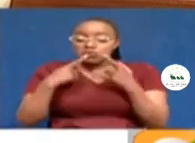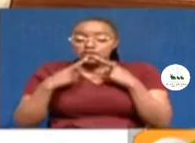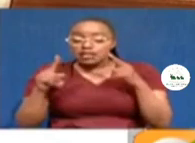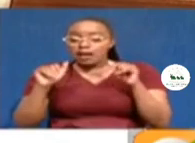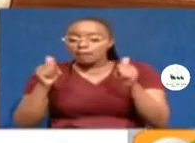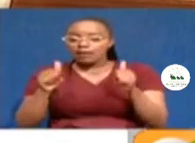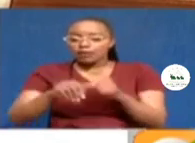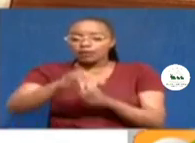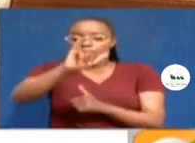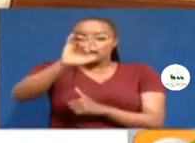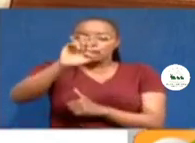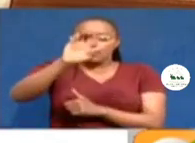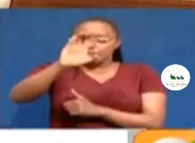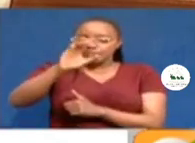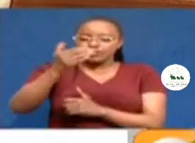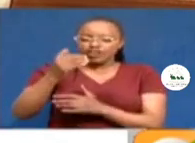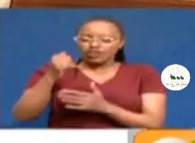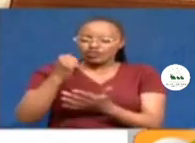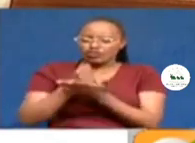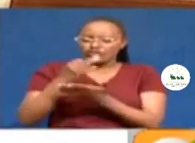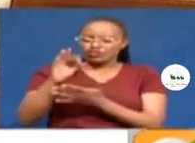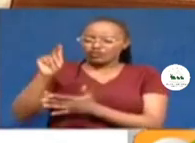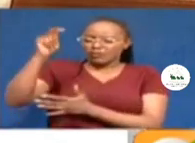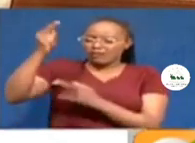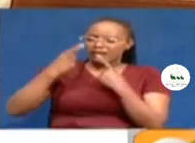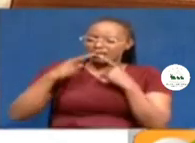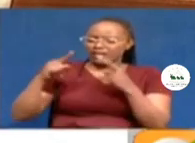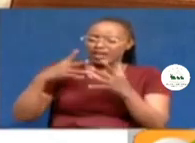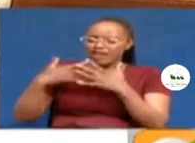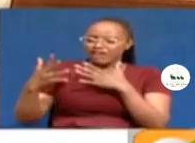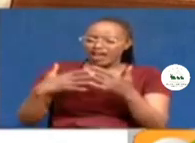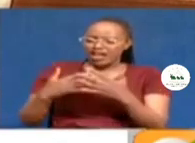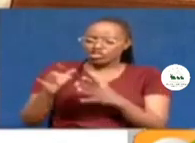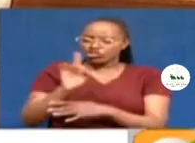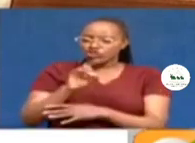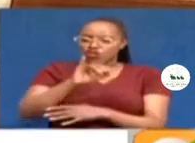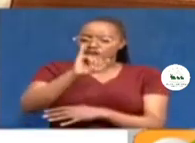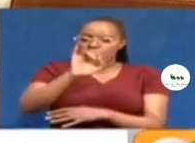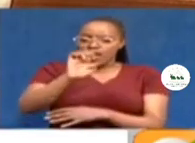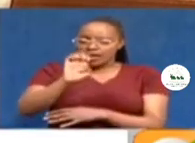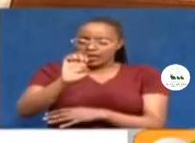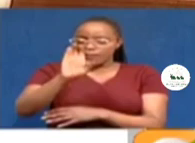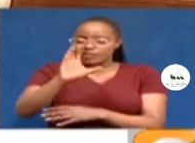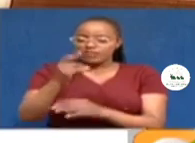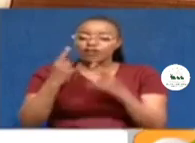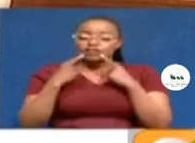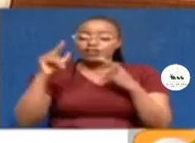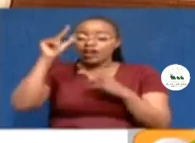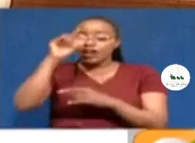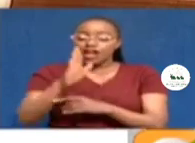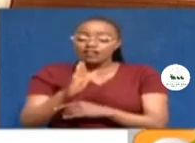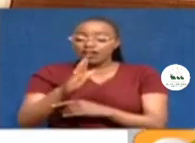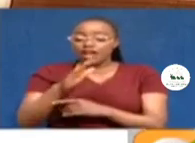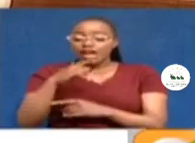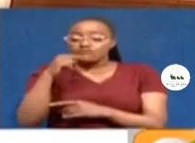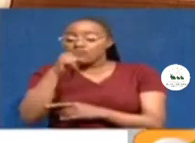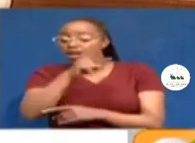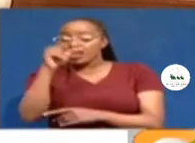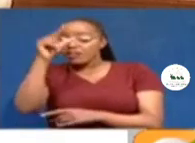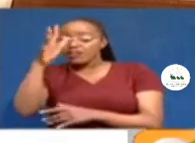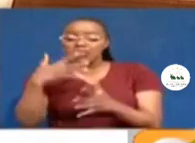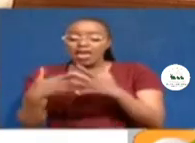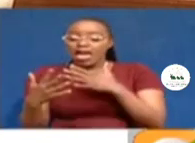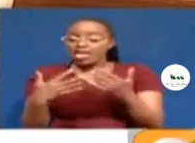the IEBC declaring the office of the president to be vacant. I've not the IEBC declaring that the gubernatorial seats are